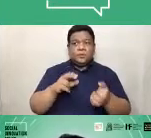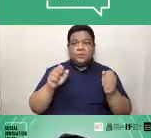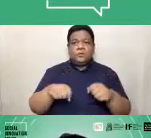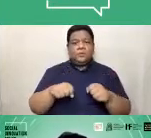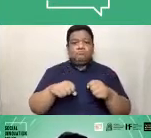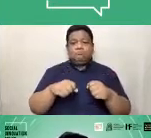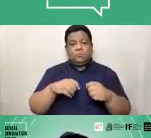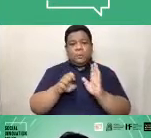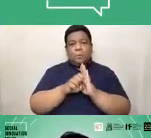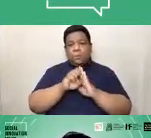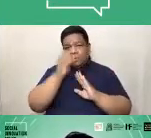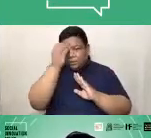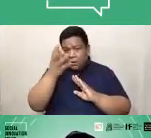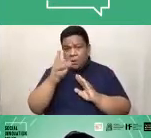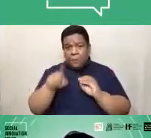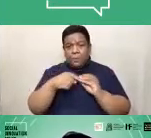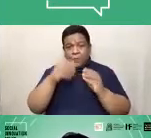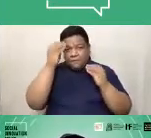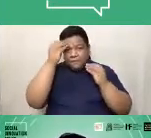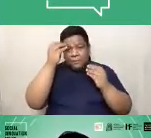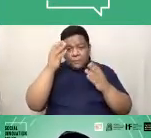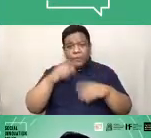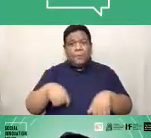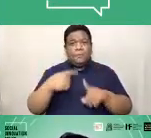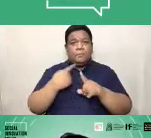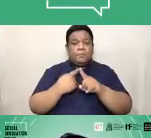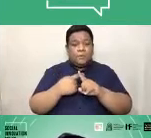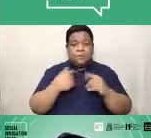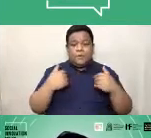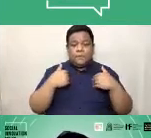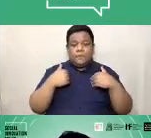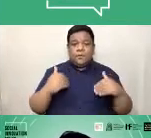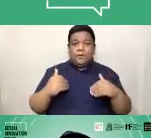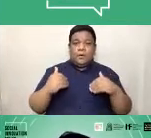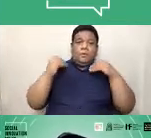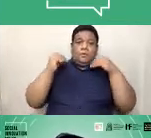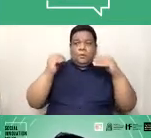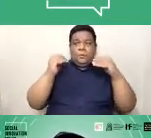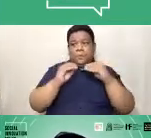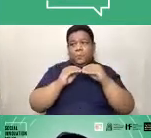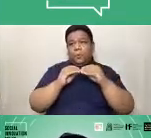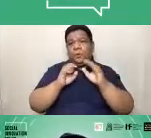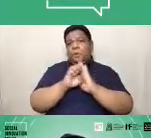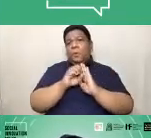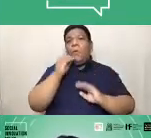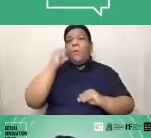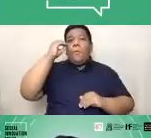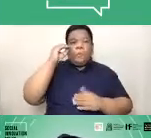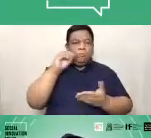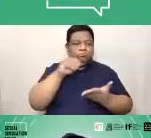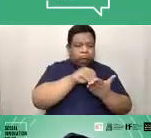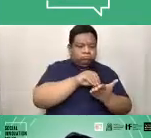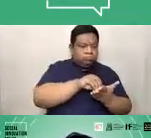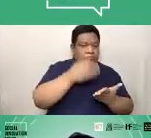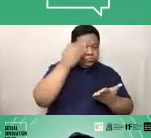telling you the information, but it can even go to the level of a network. Imagine your entire home reporting everything, telling you how much